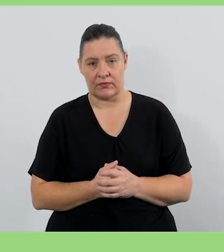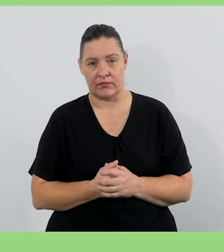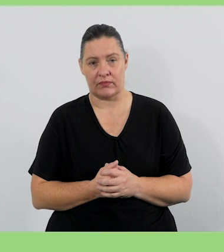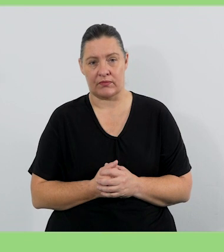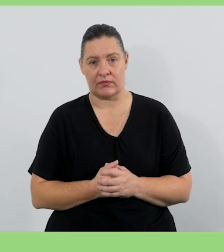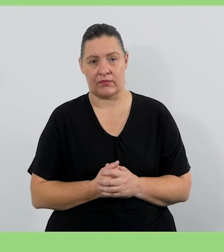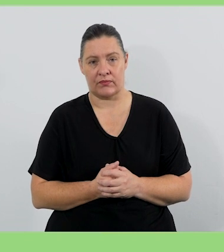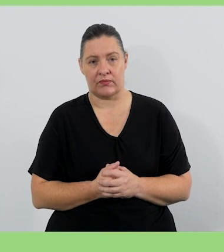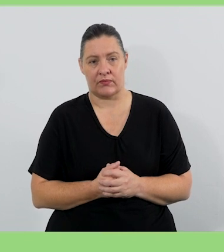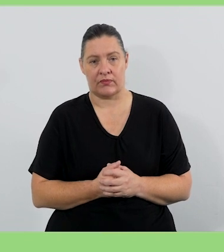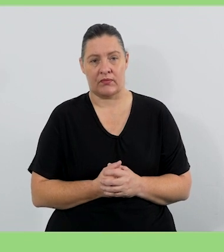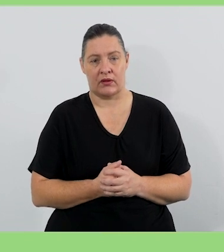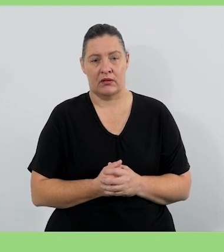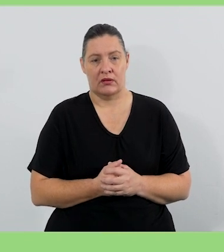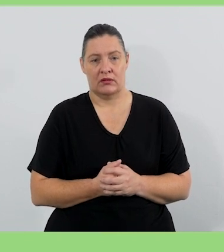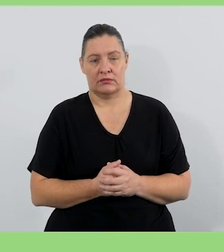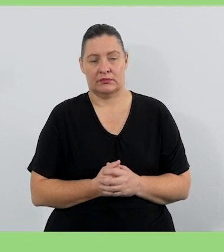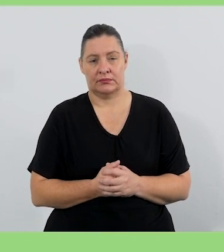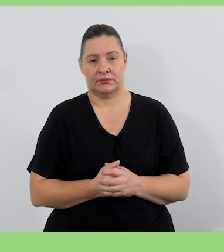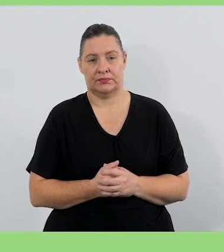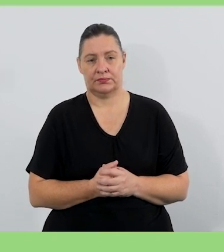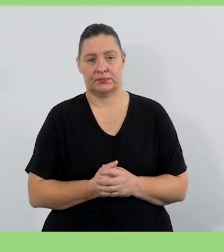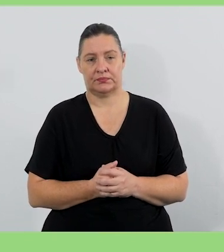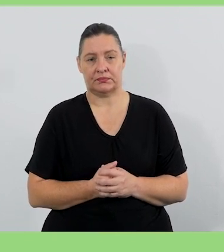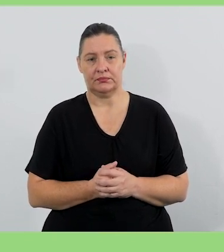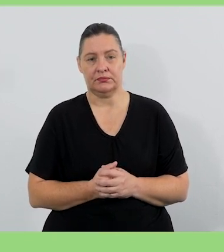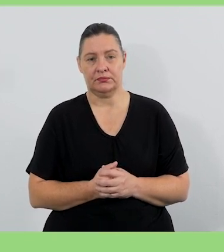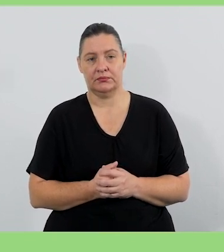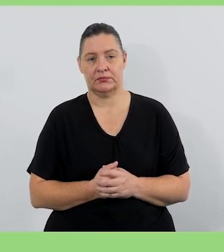So number 3 is grass.